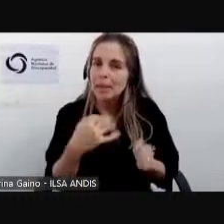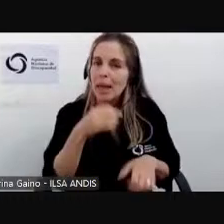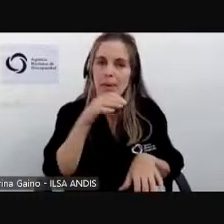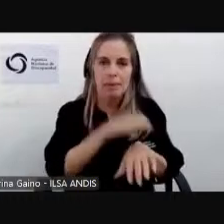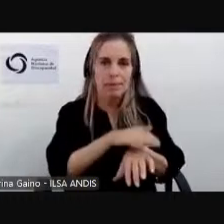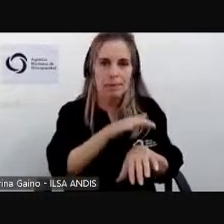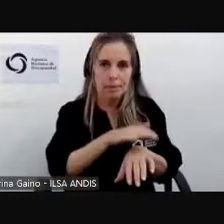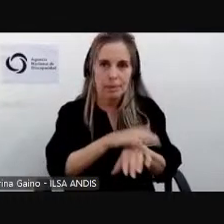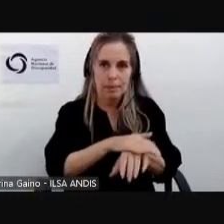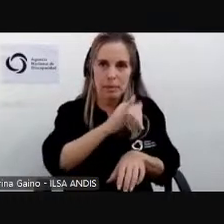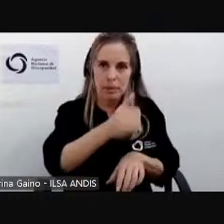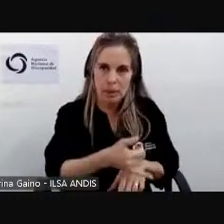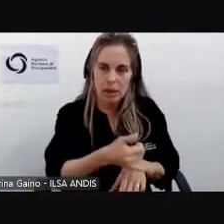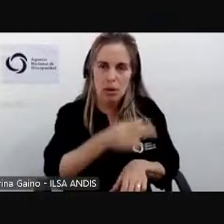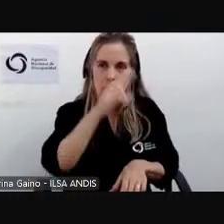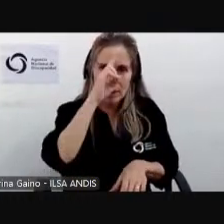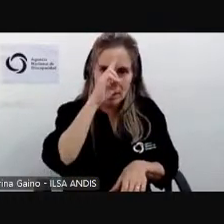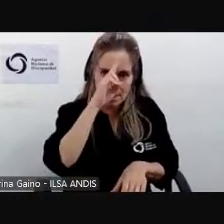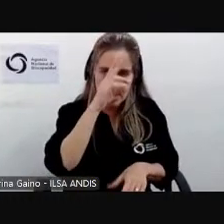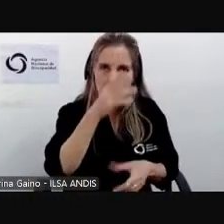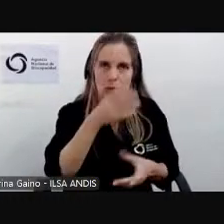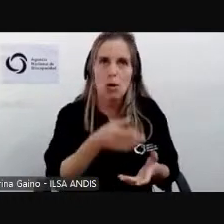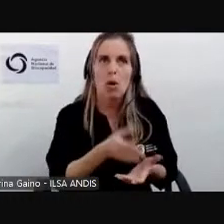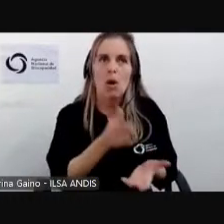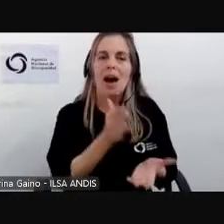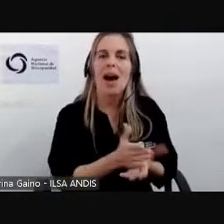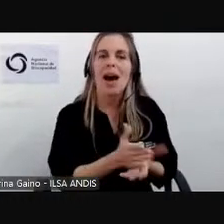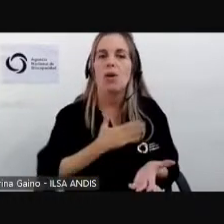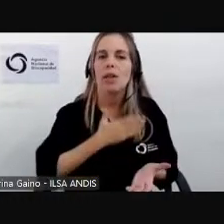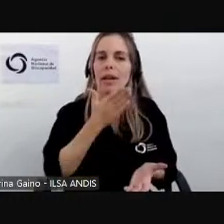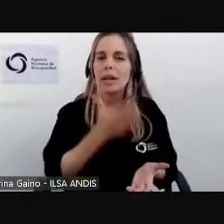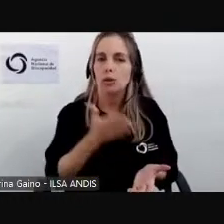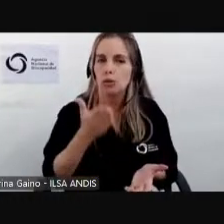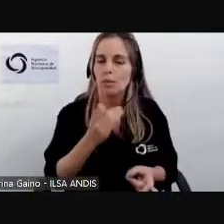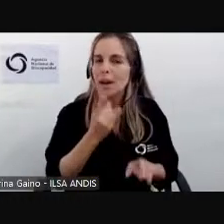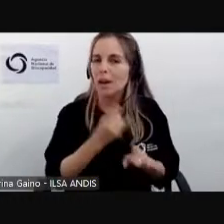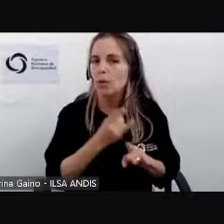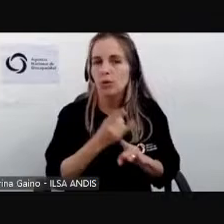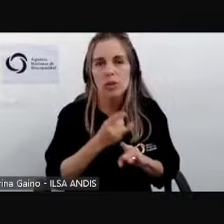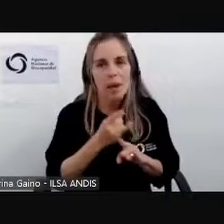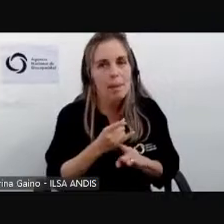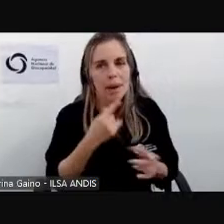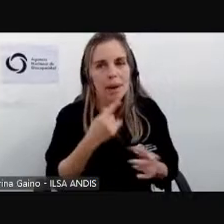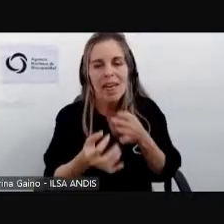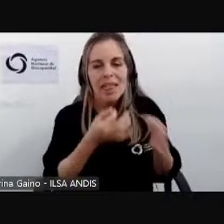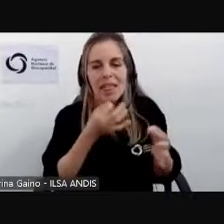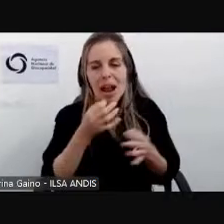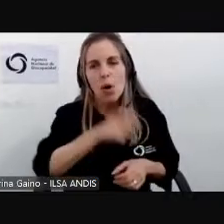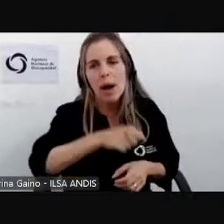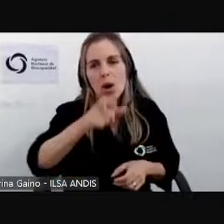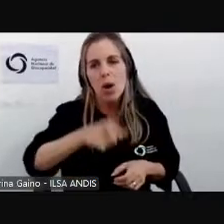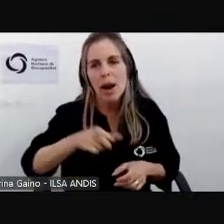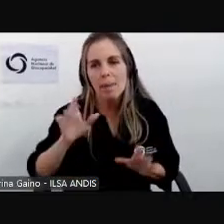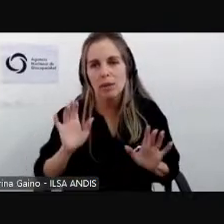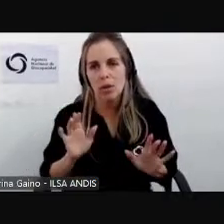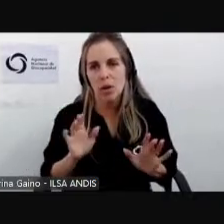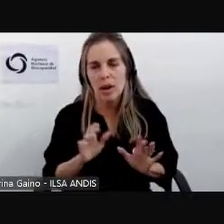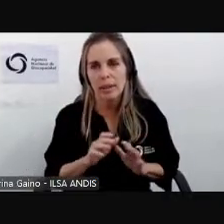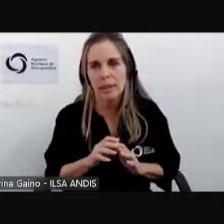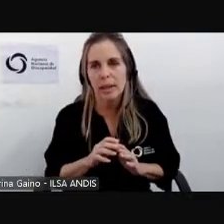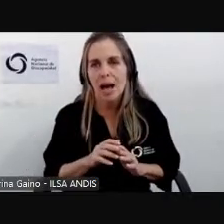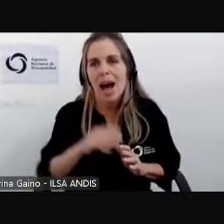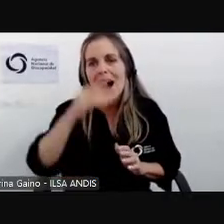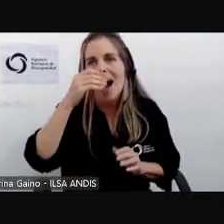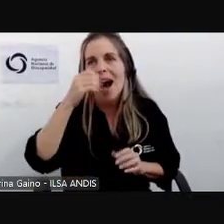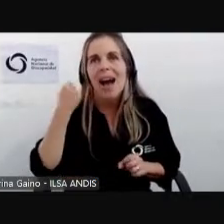from the basic, like a company commits itself to having a policy and respect for human rights, to concrete cases in